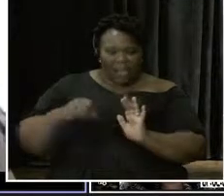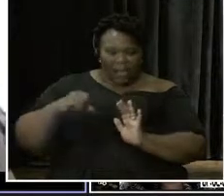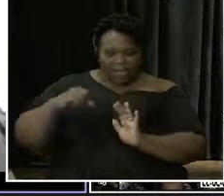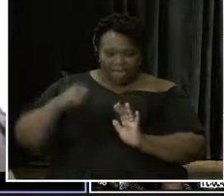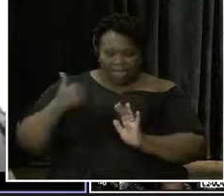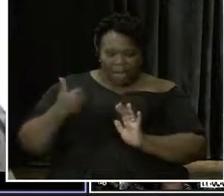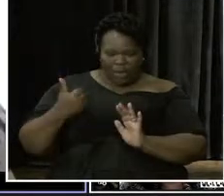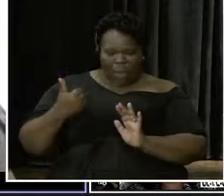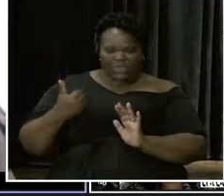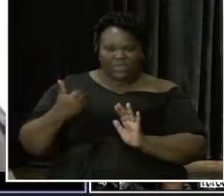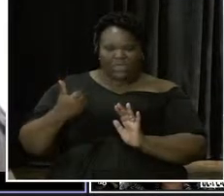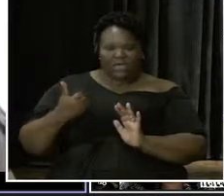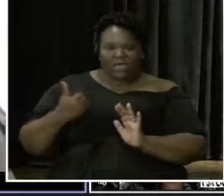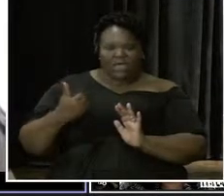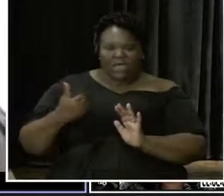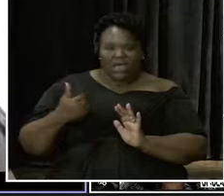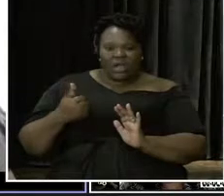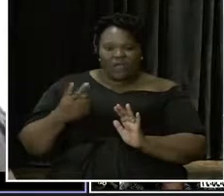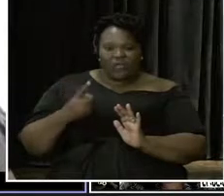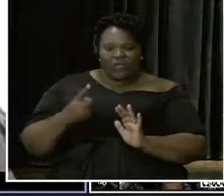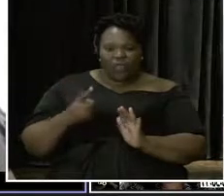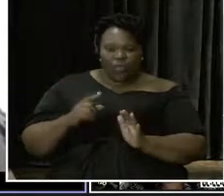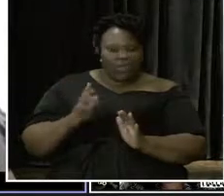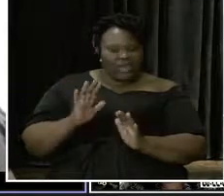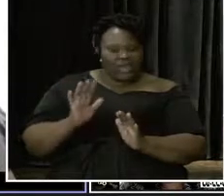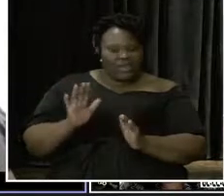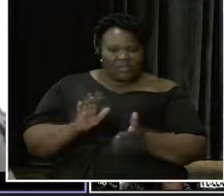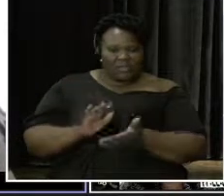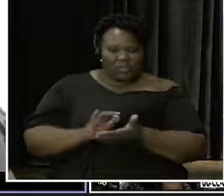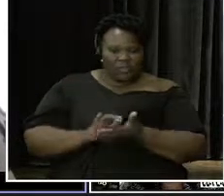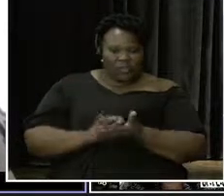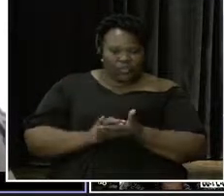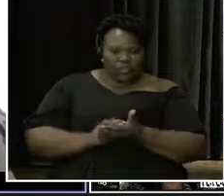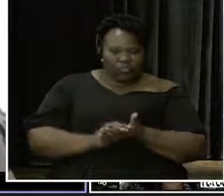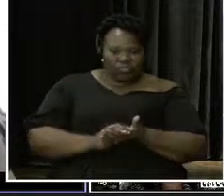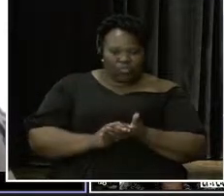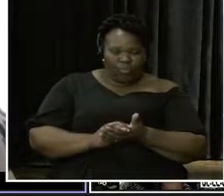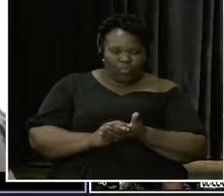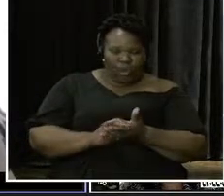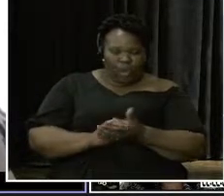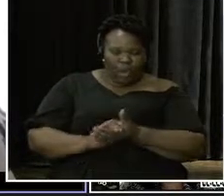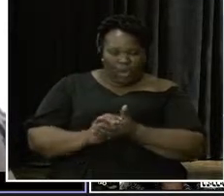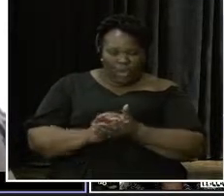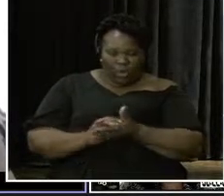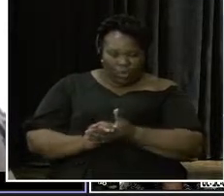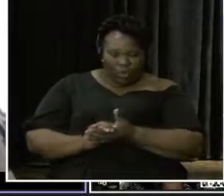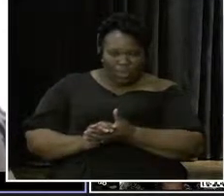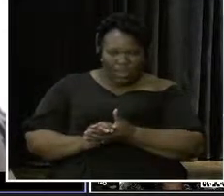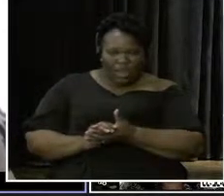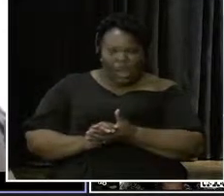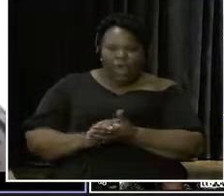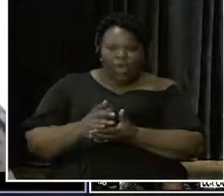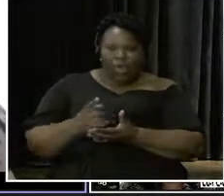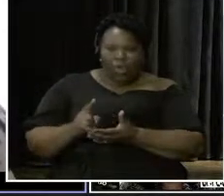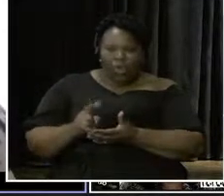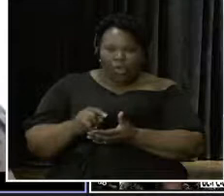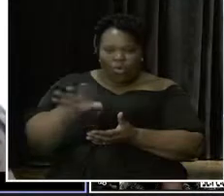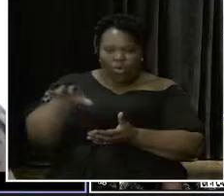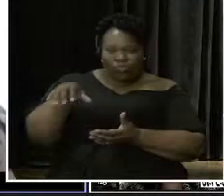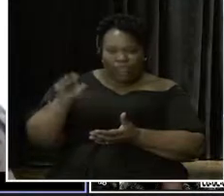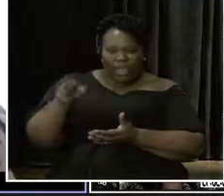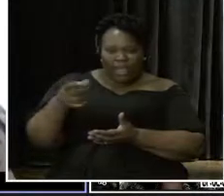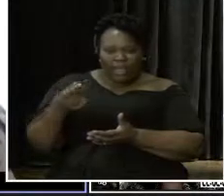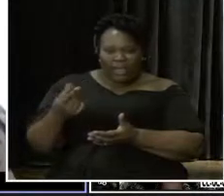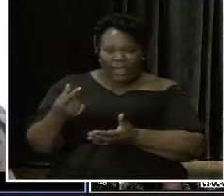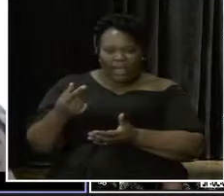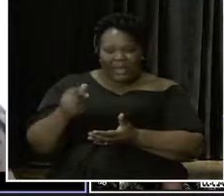about borrowing, but far less enthusiastic about recovering debts that are owed to us. It's